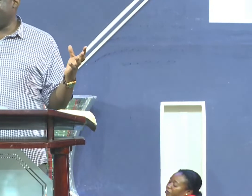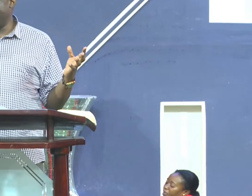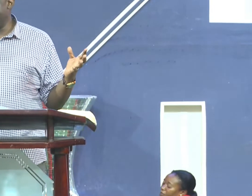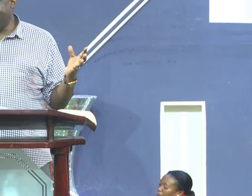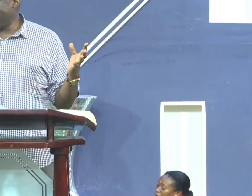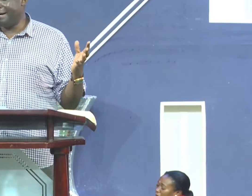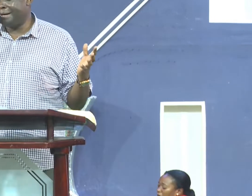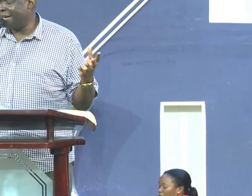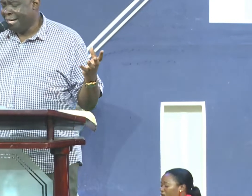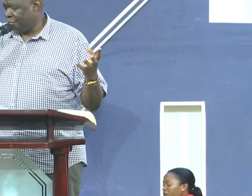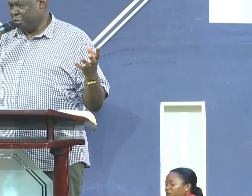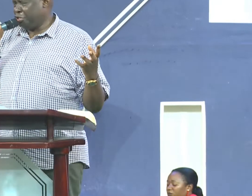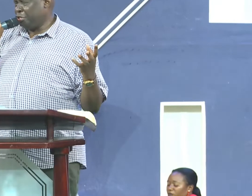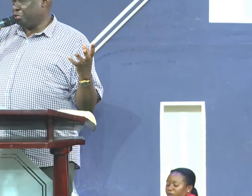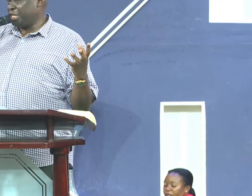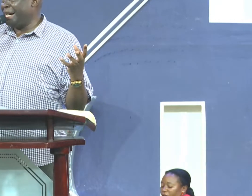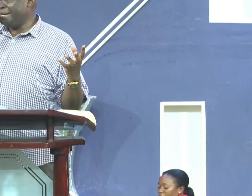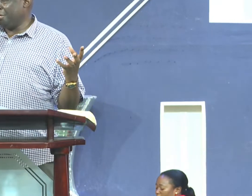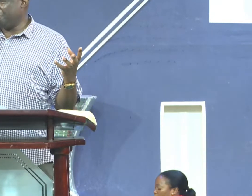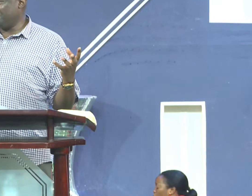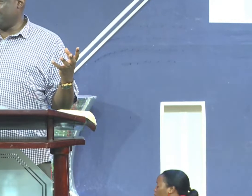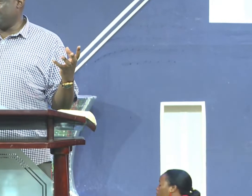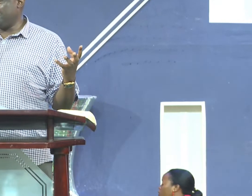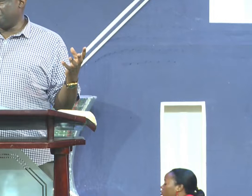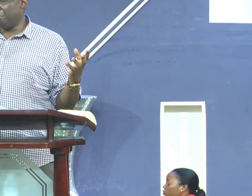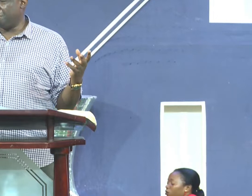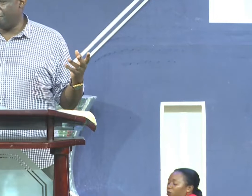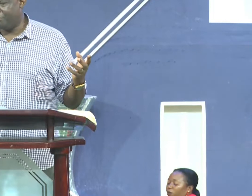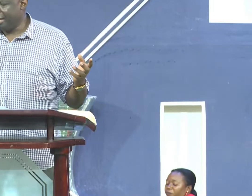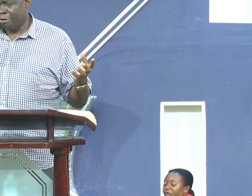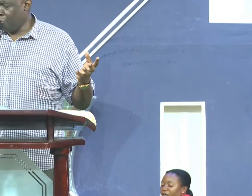tutakabana mukama mu kiro kya leero